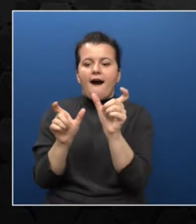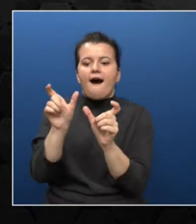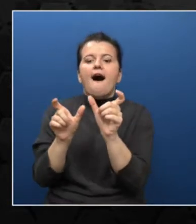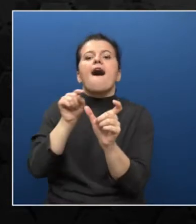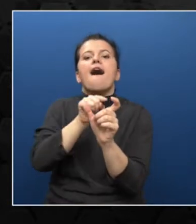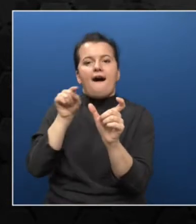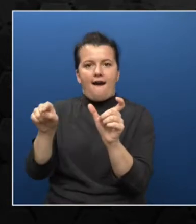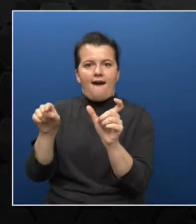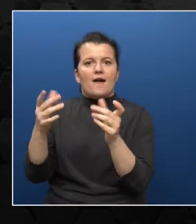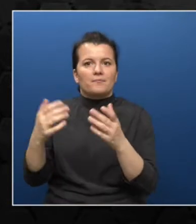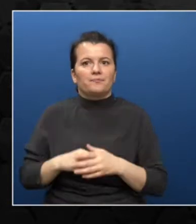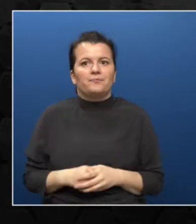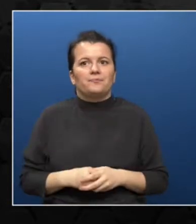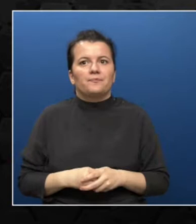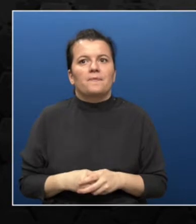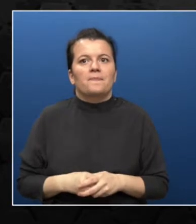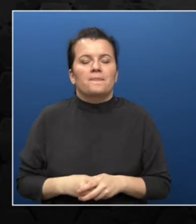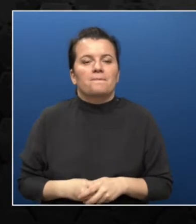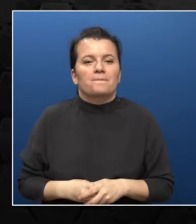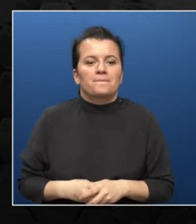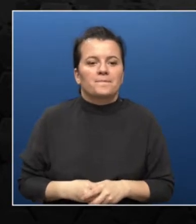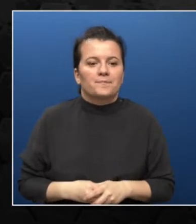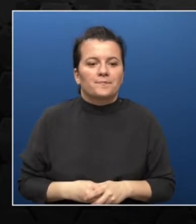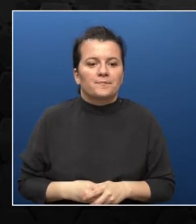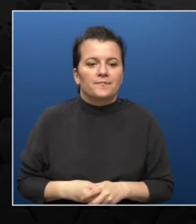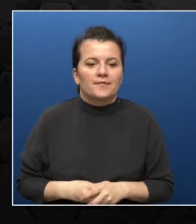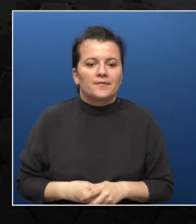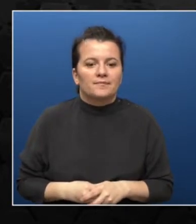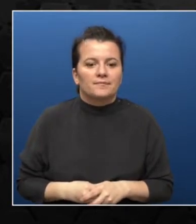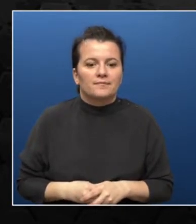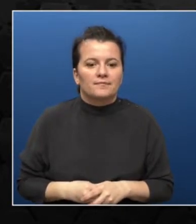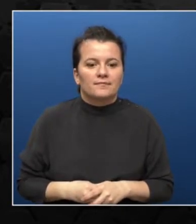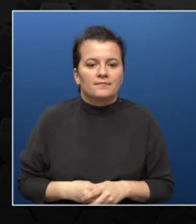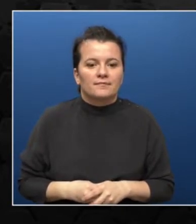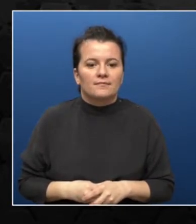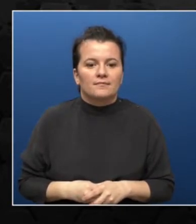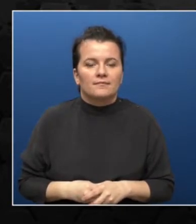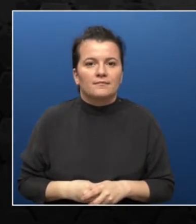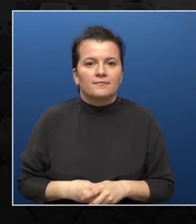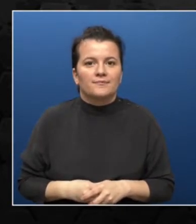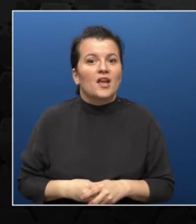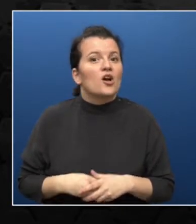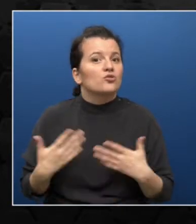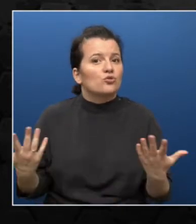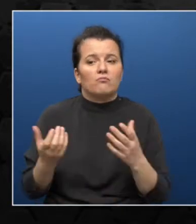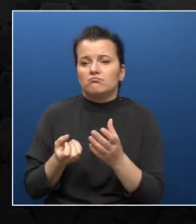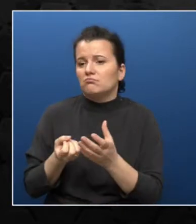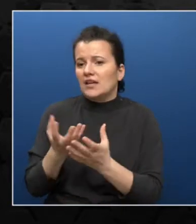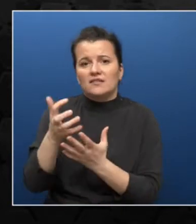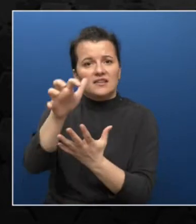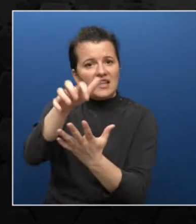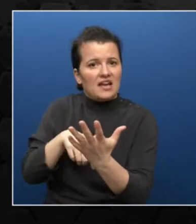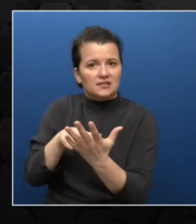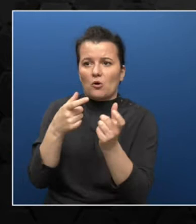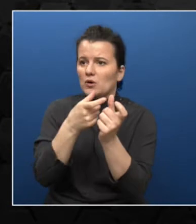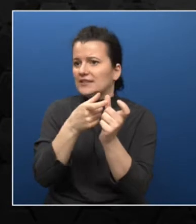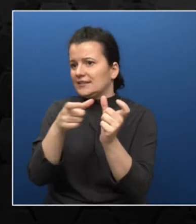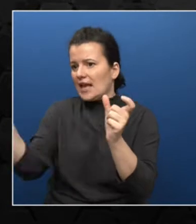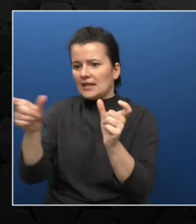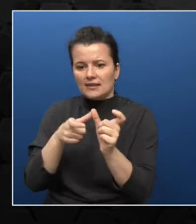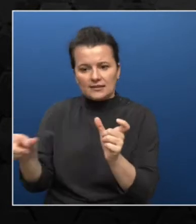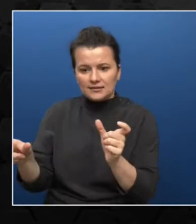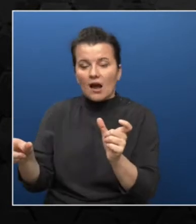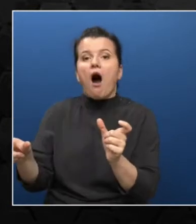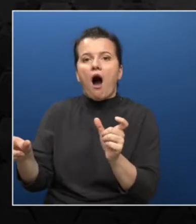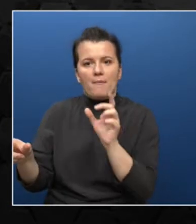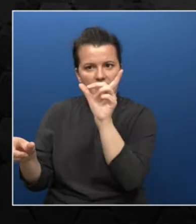text or like the sentence, because it provides like a specific information for each sentence inside of a paragraph or